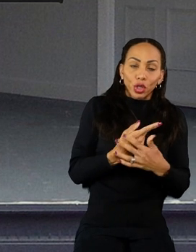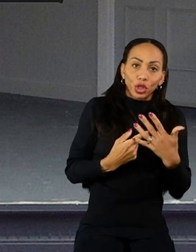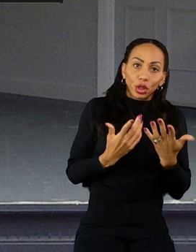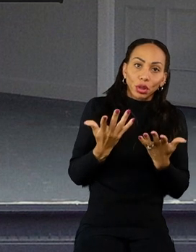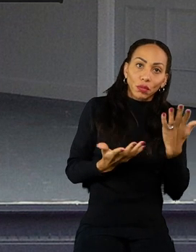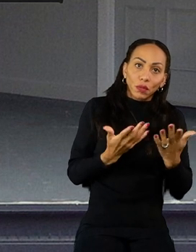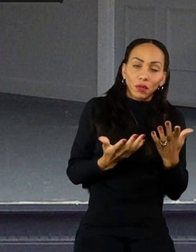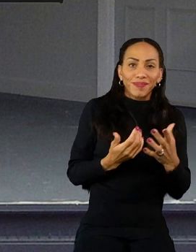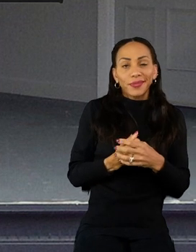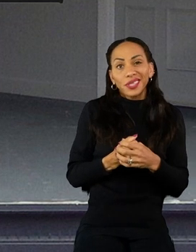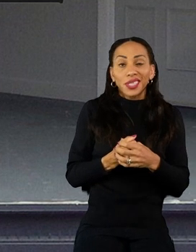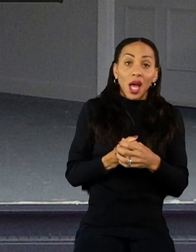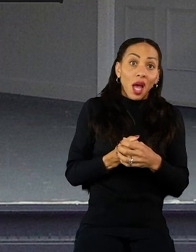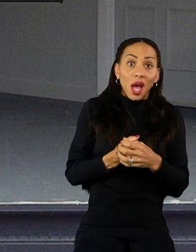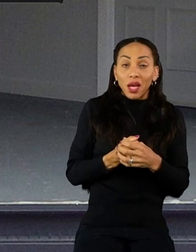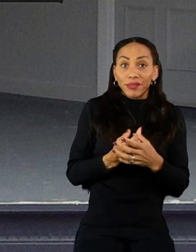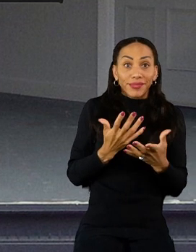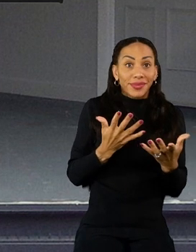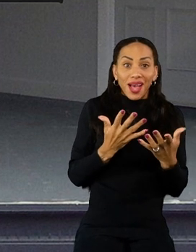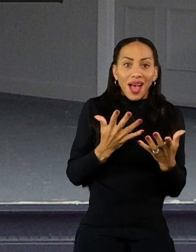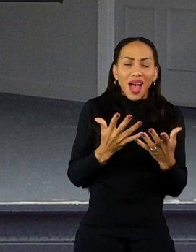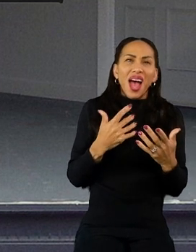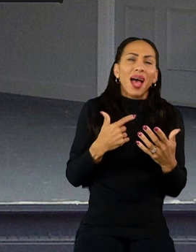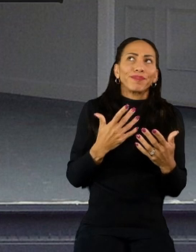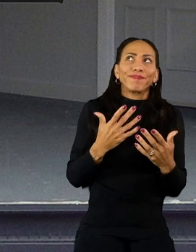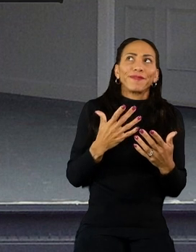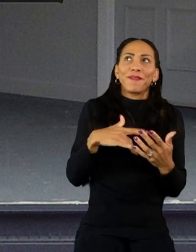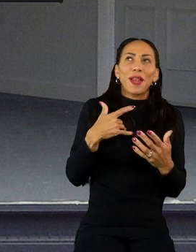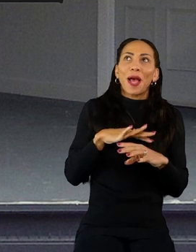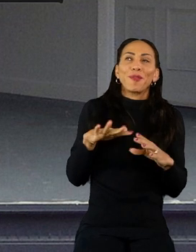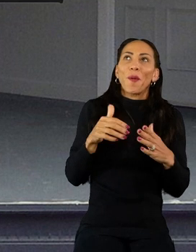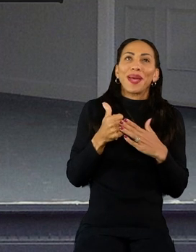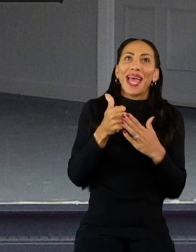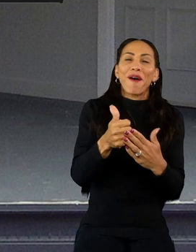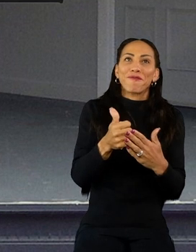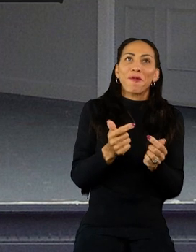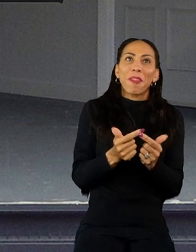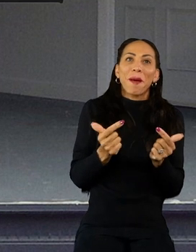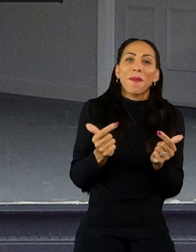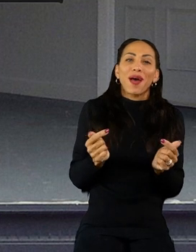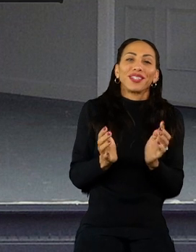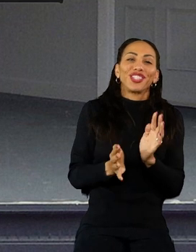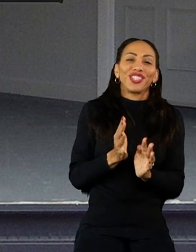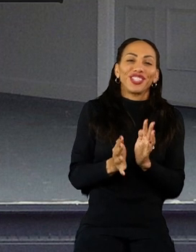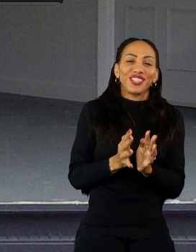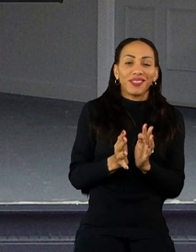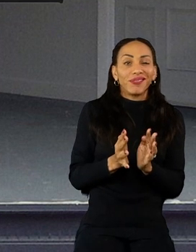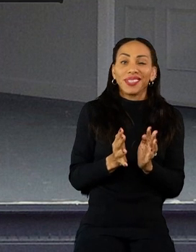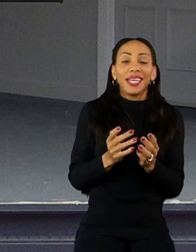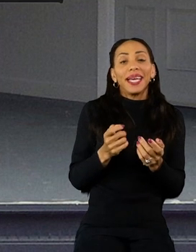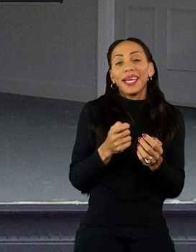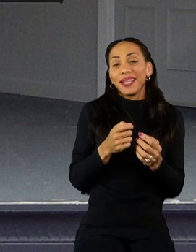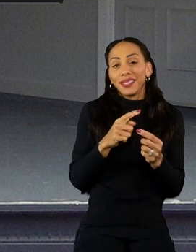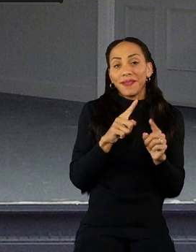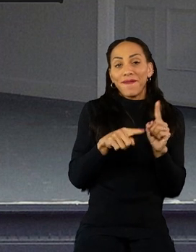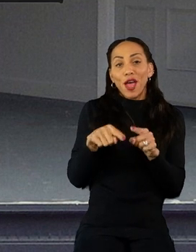somewhere else for the production. They might be able to use it. Yeah, it's kind of, I'm not really helping much,